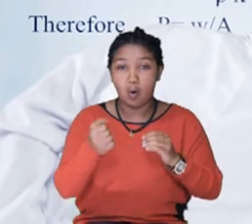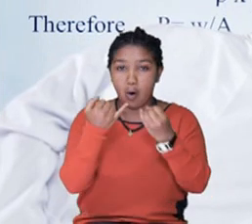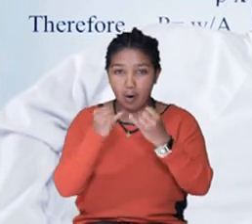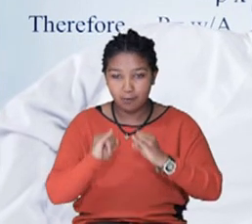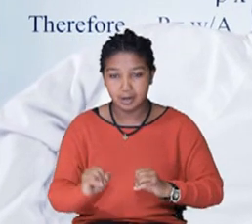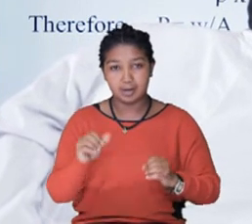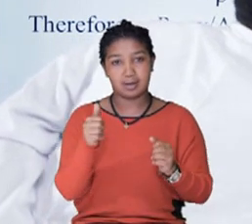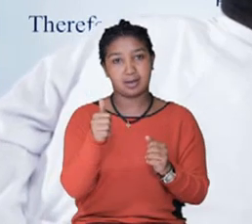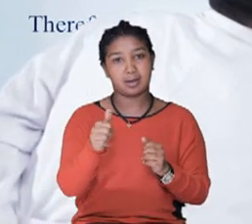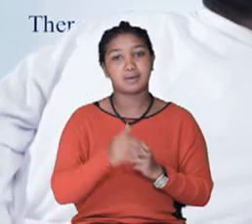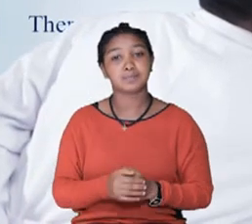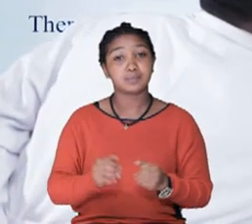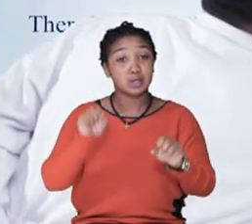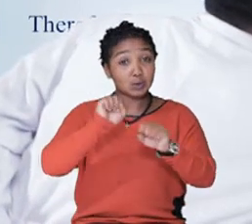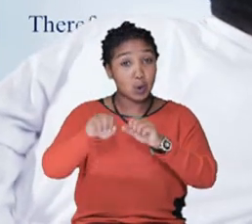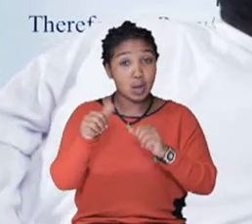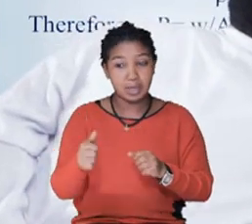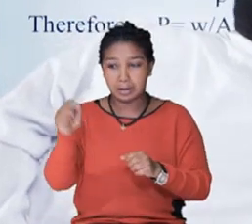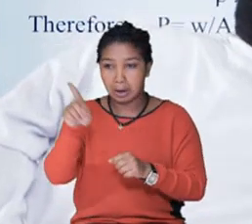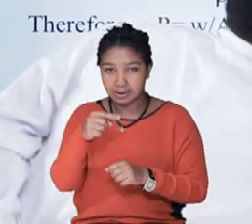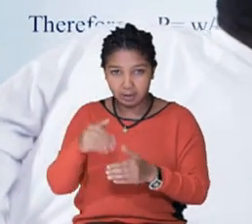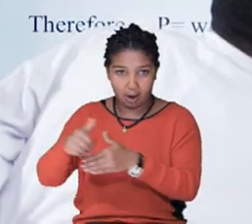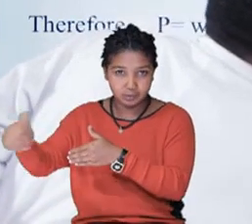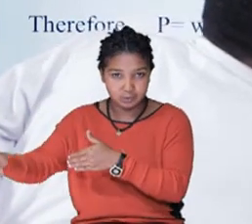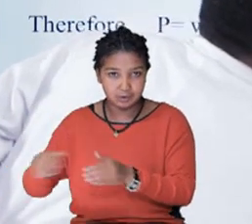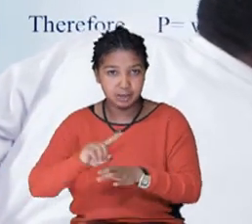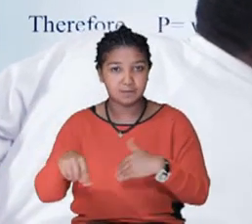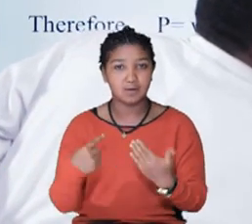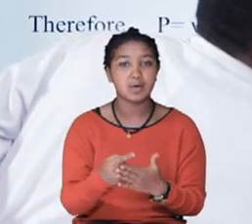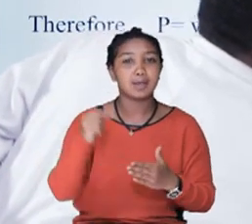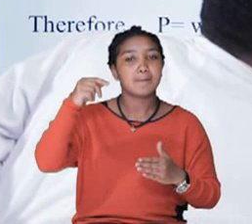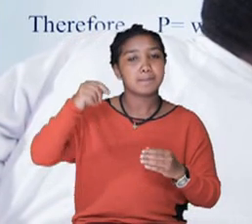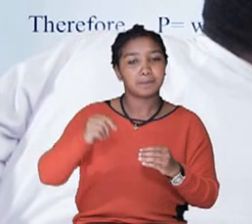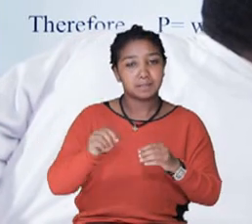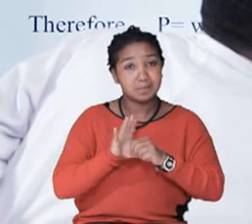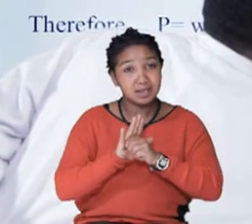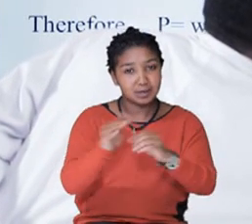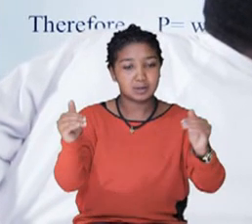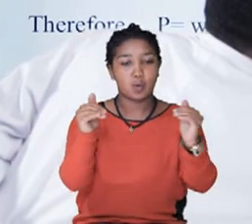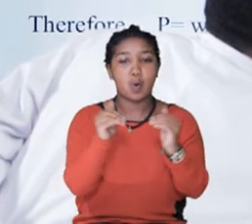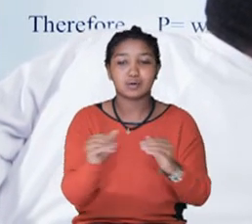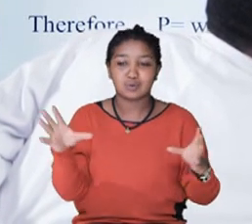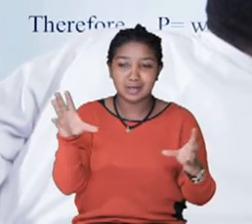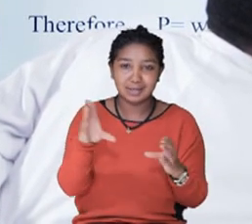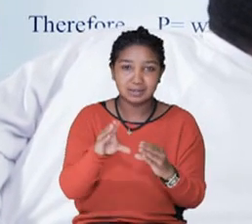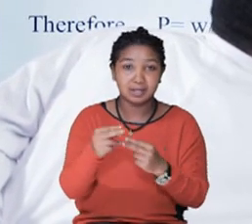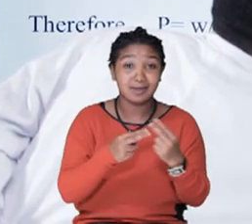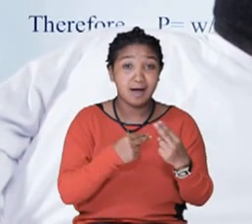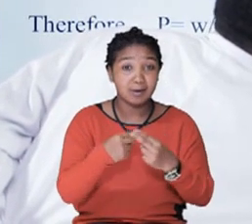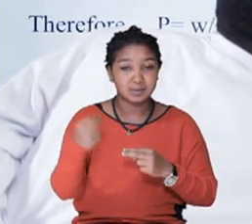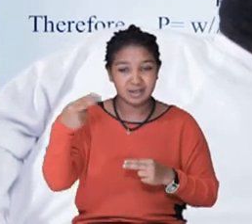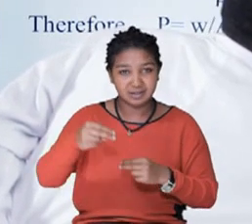over A. So A cancel out. Therefore, pressure is equals to density